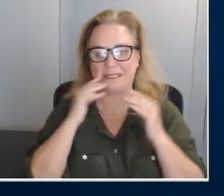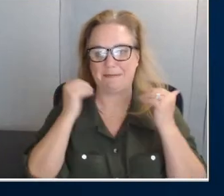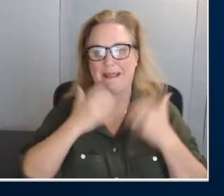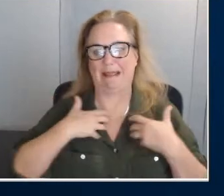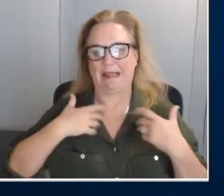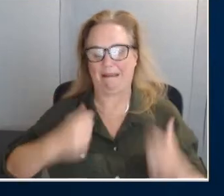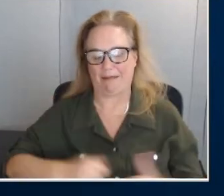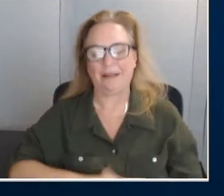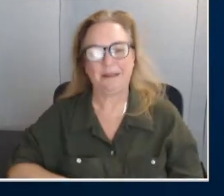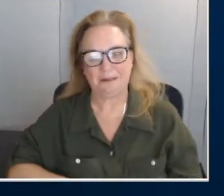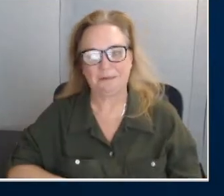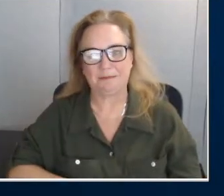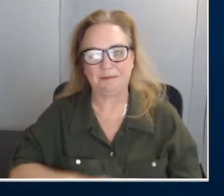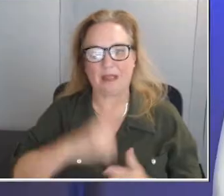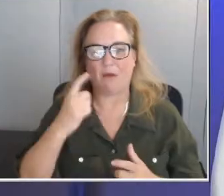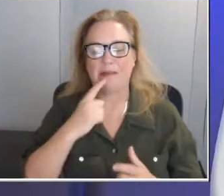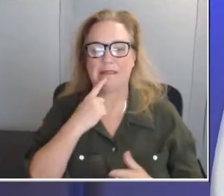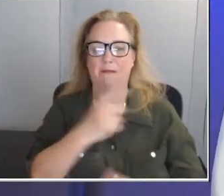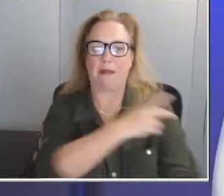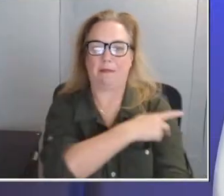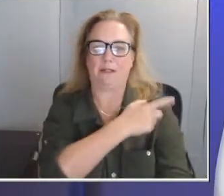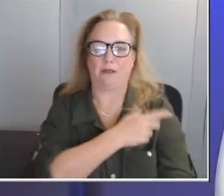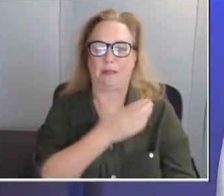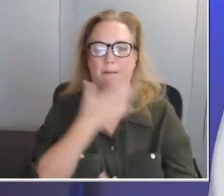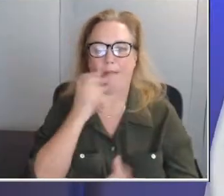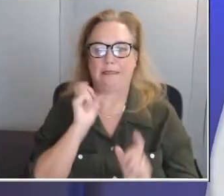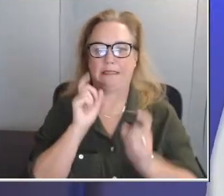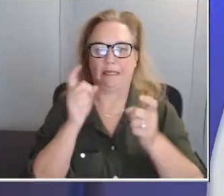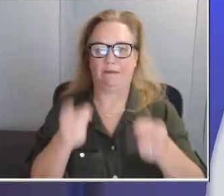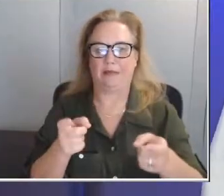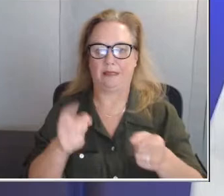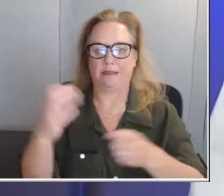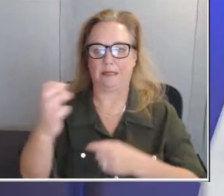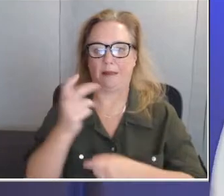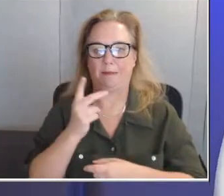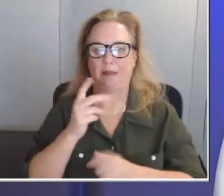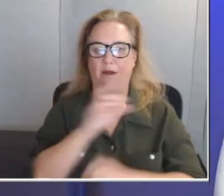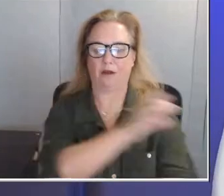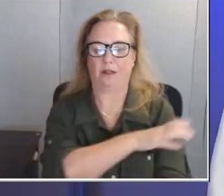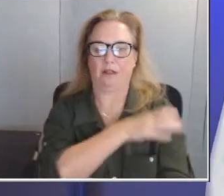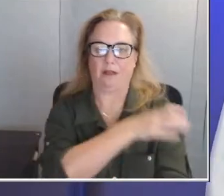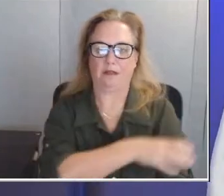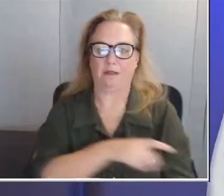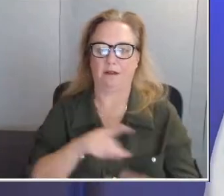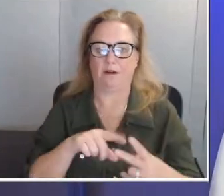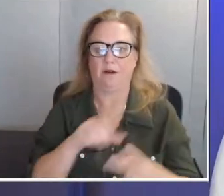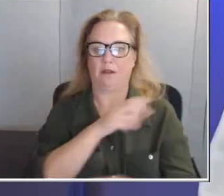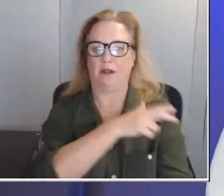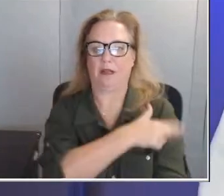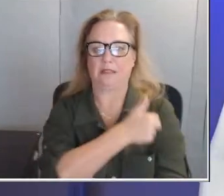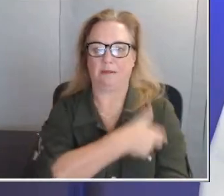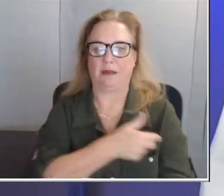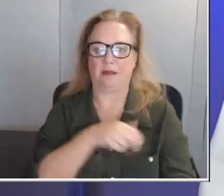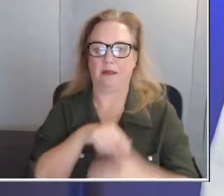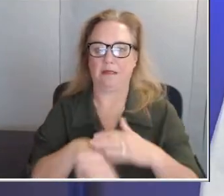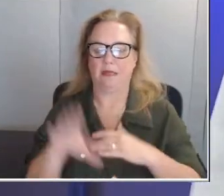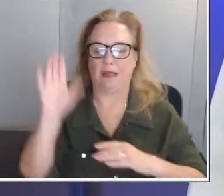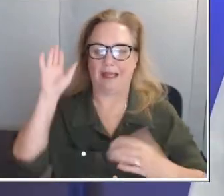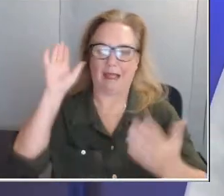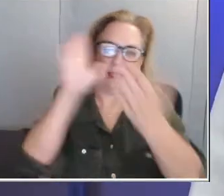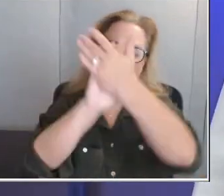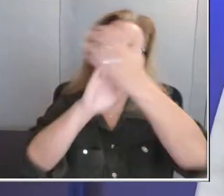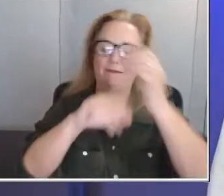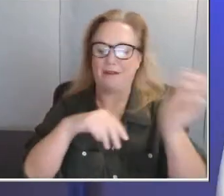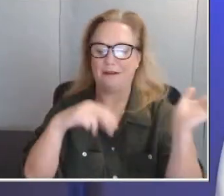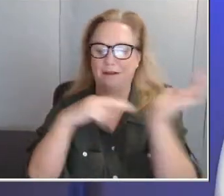is. Indeed. I always tell my patients the best gift you can give me is to come back to our clinic or come back to the hospital, walk through the unit, high-five the nurses, let us see